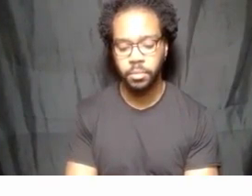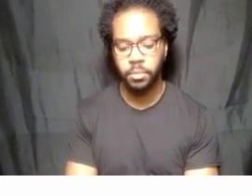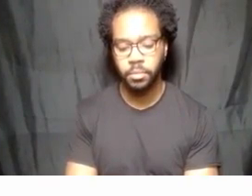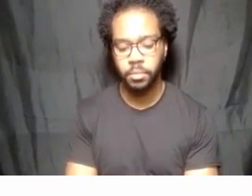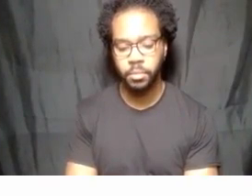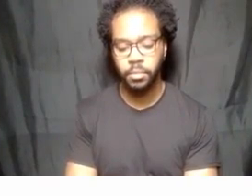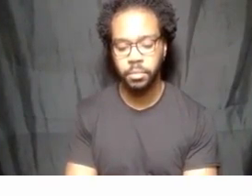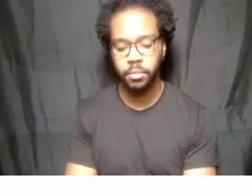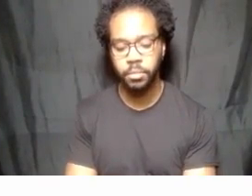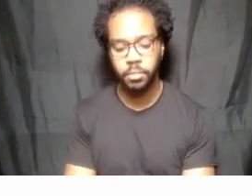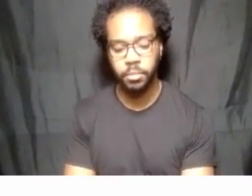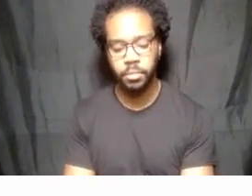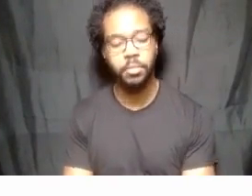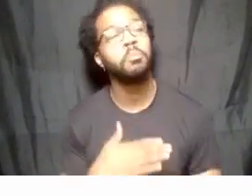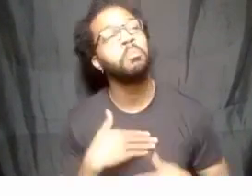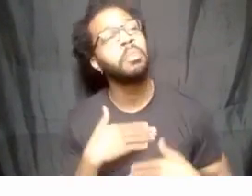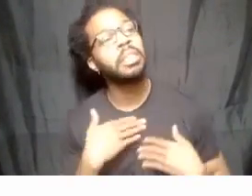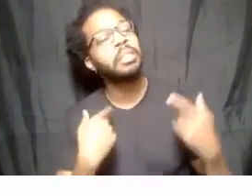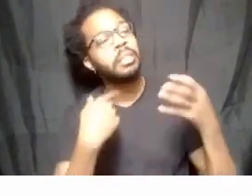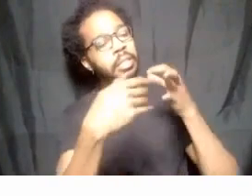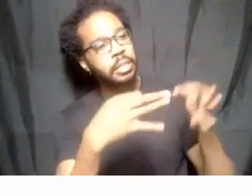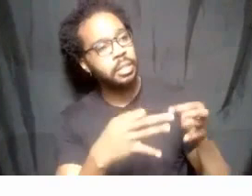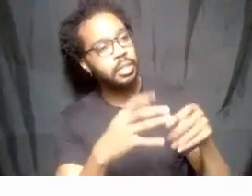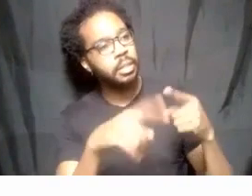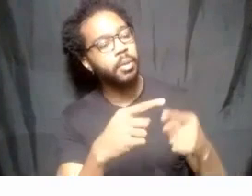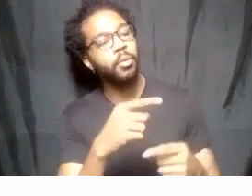Please provide data breakdown by residence type.